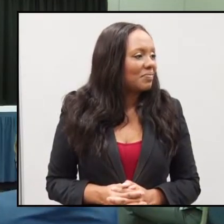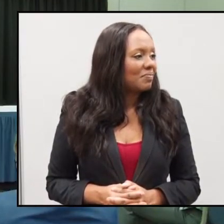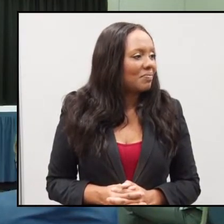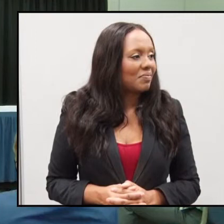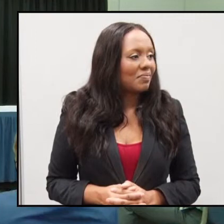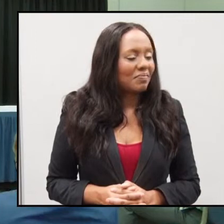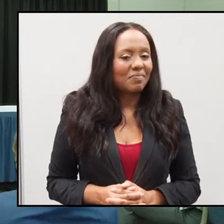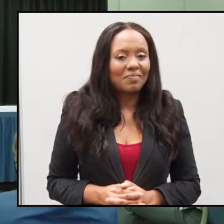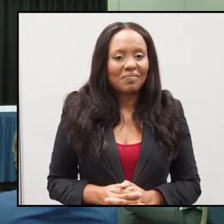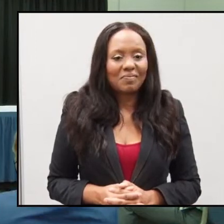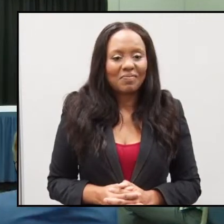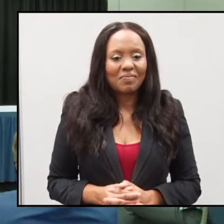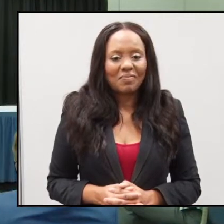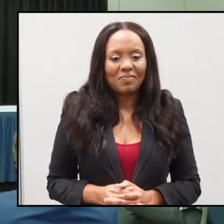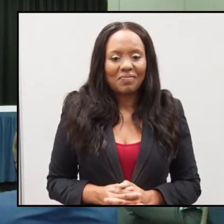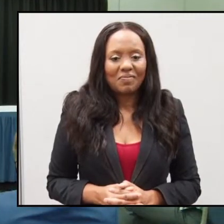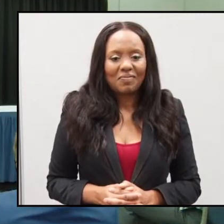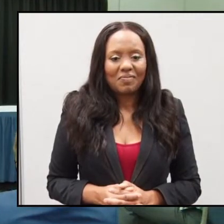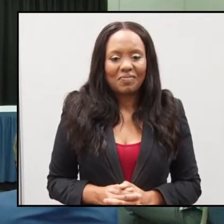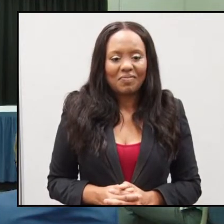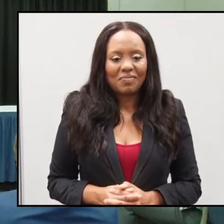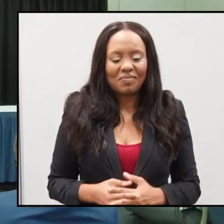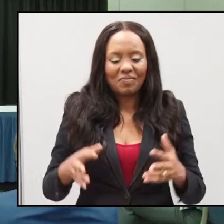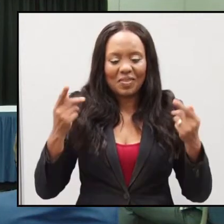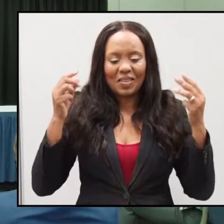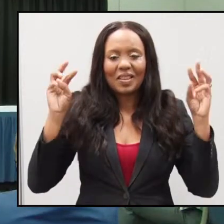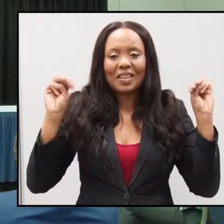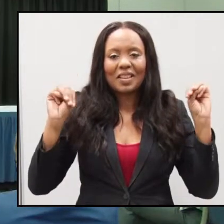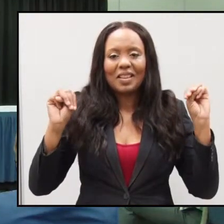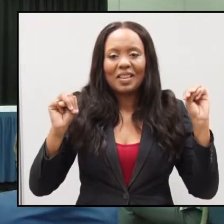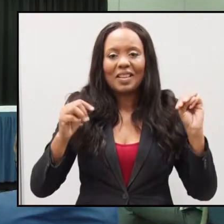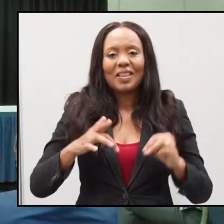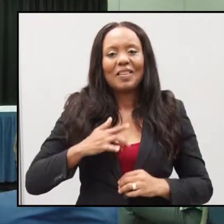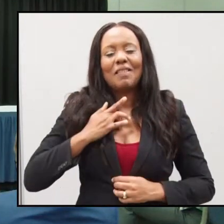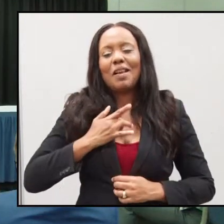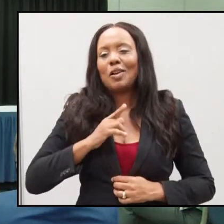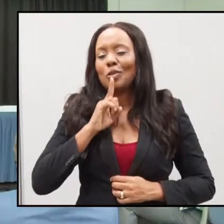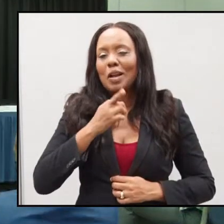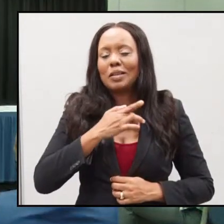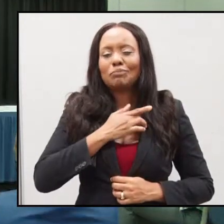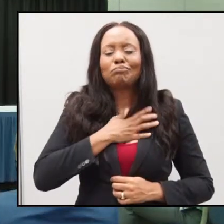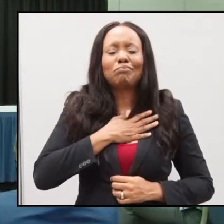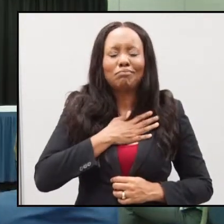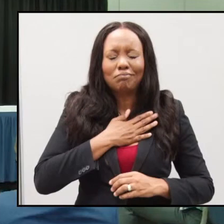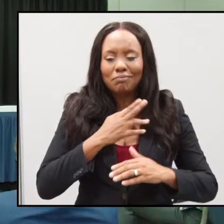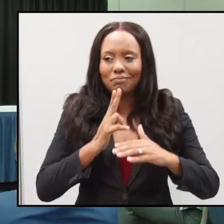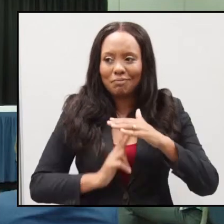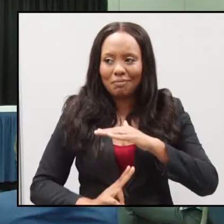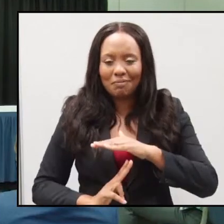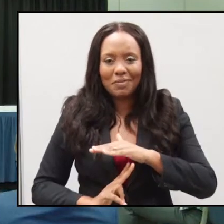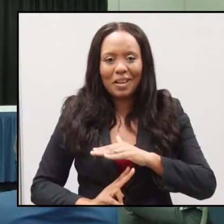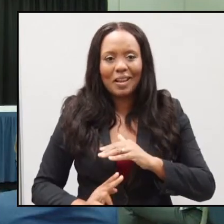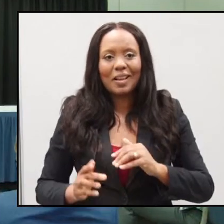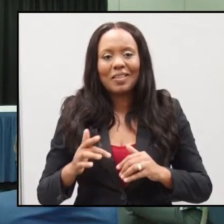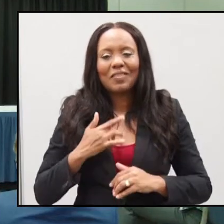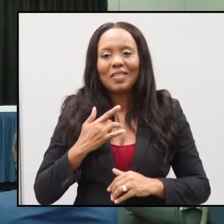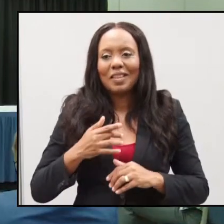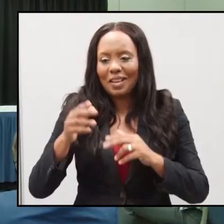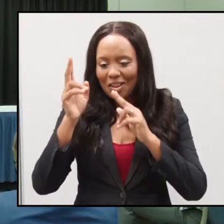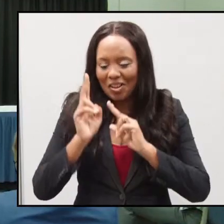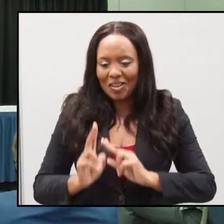Prime Minister, I'm deeply humbled by your words. We are deeply honored to have been